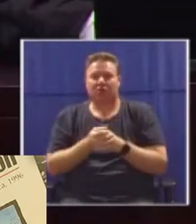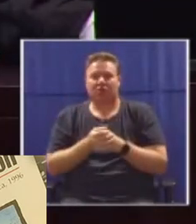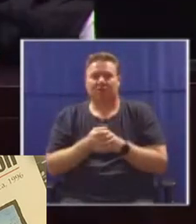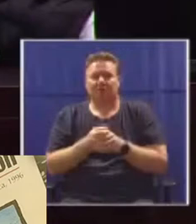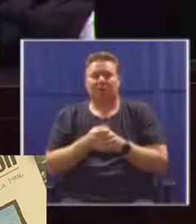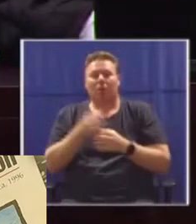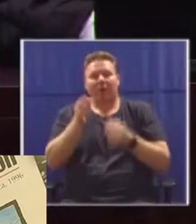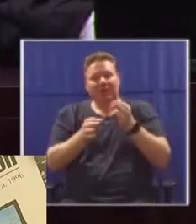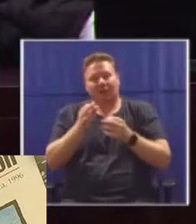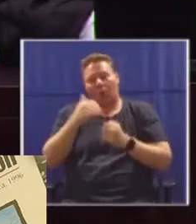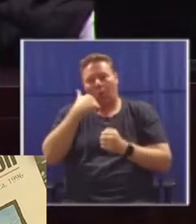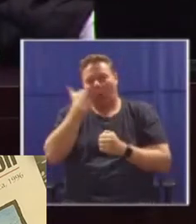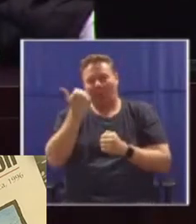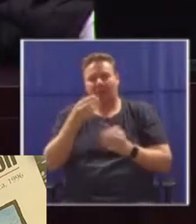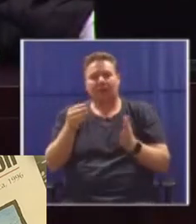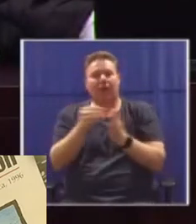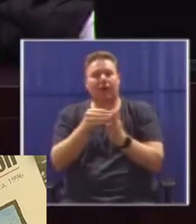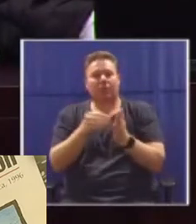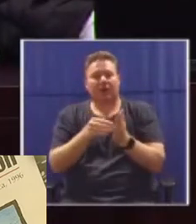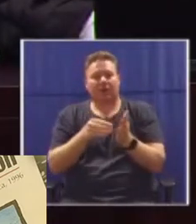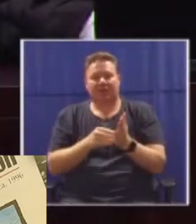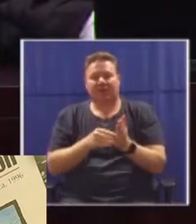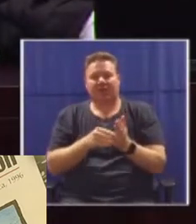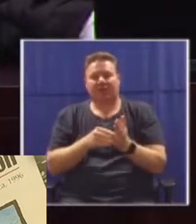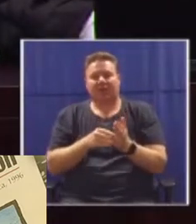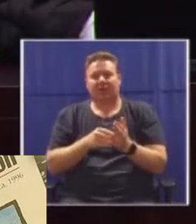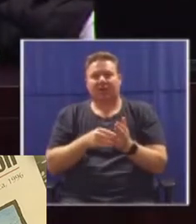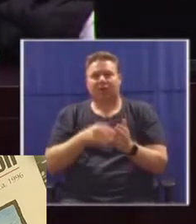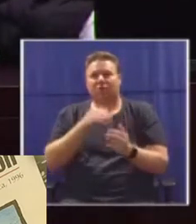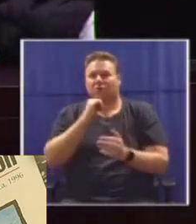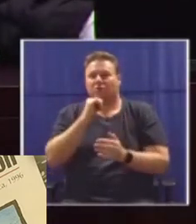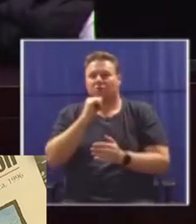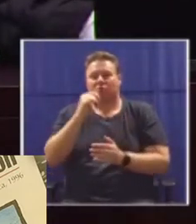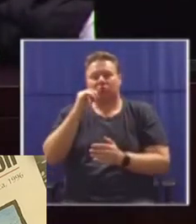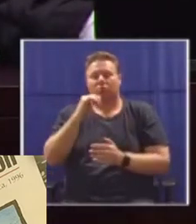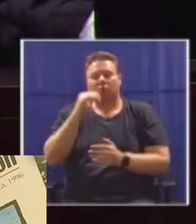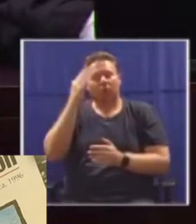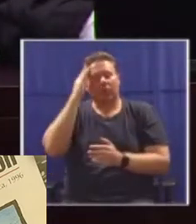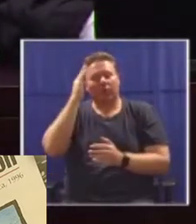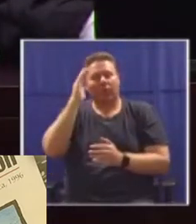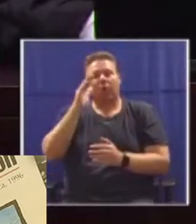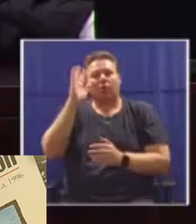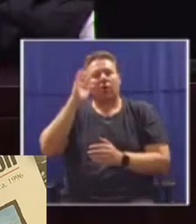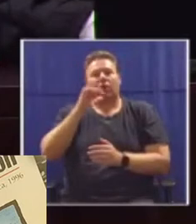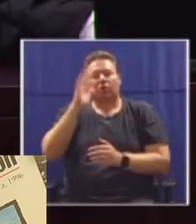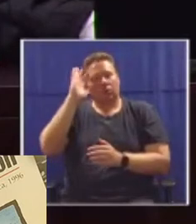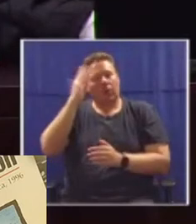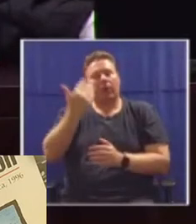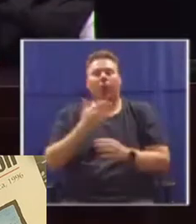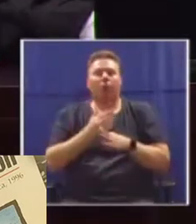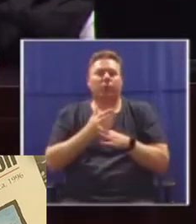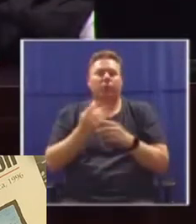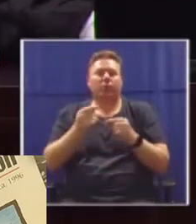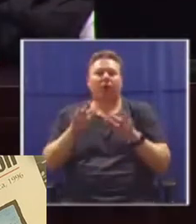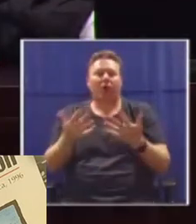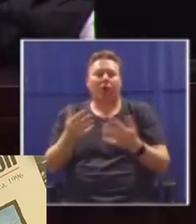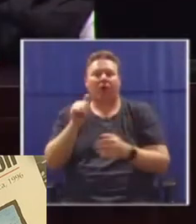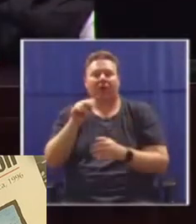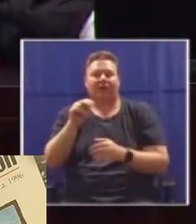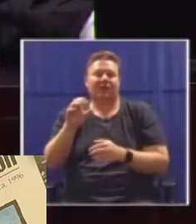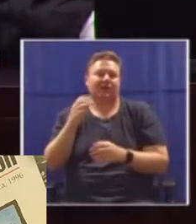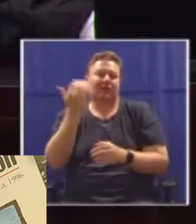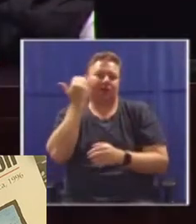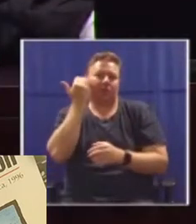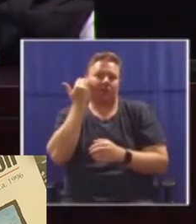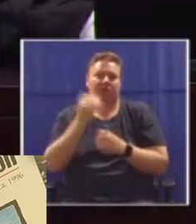failure to implement policy by this incompetent ANC government is our Achilles heel. And as such, we can assure South Africans